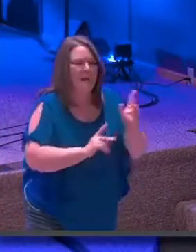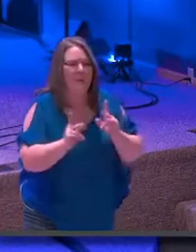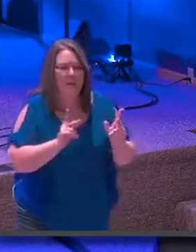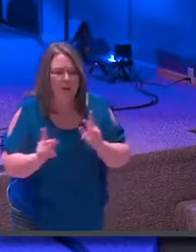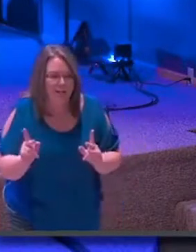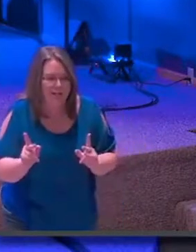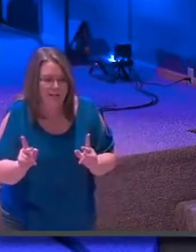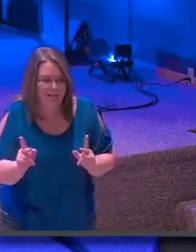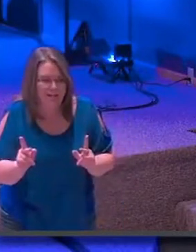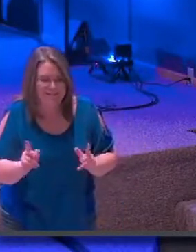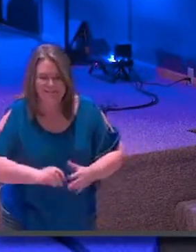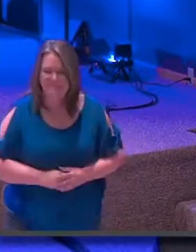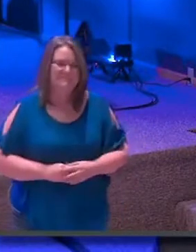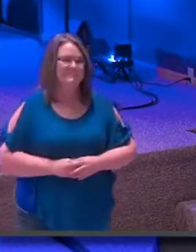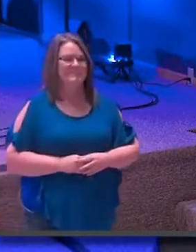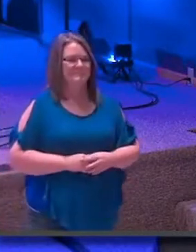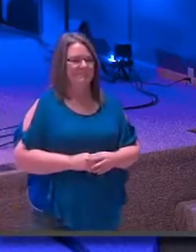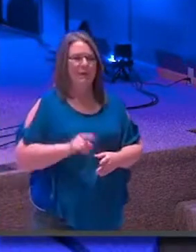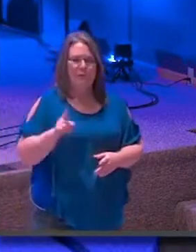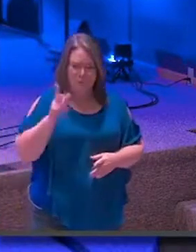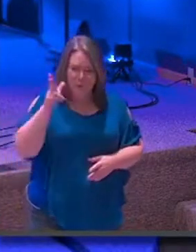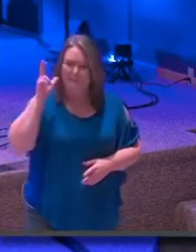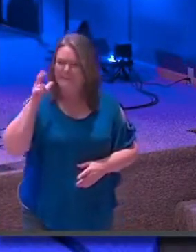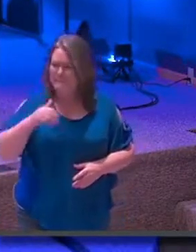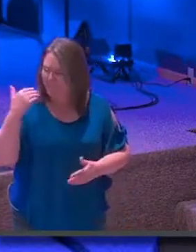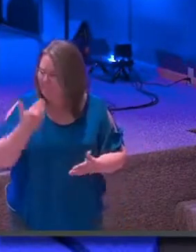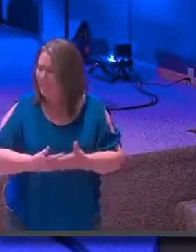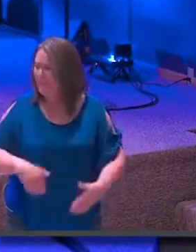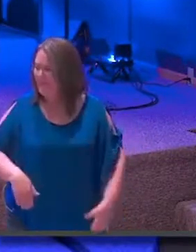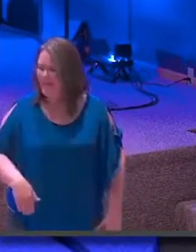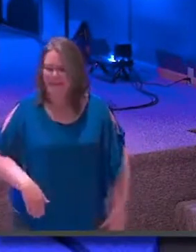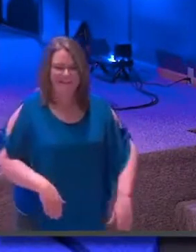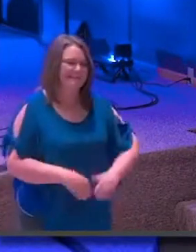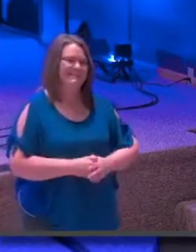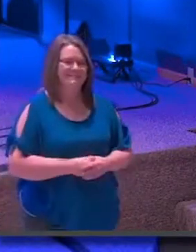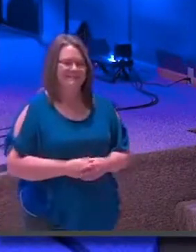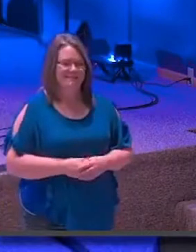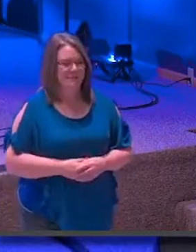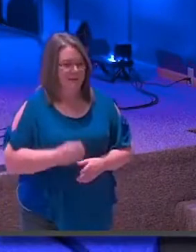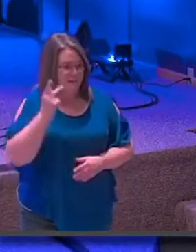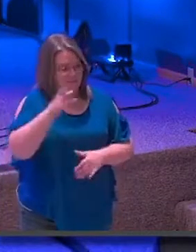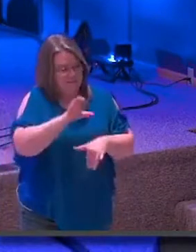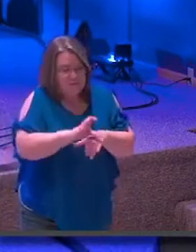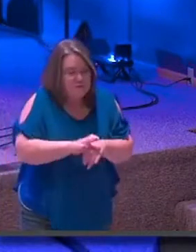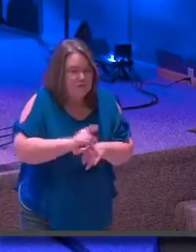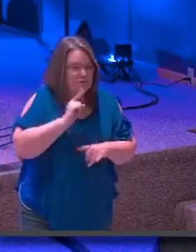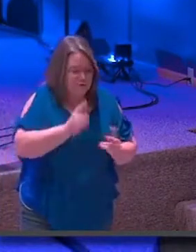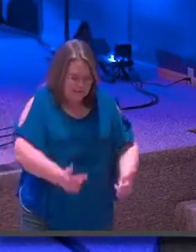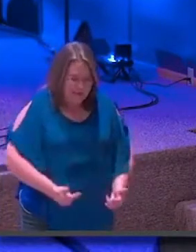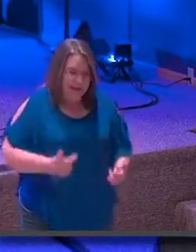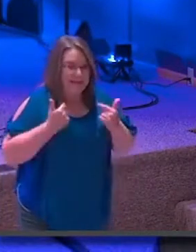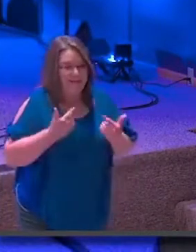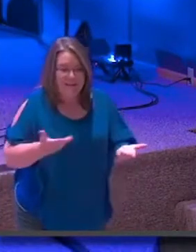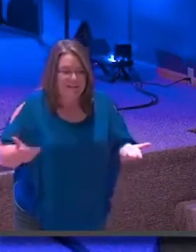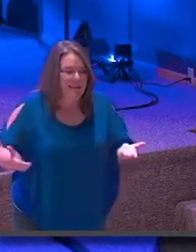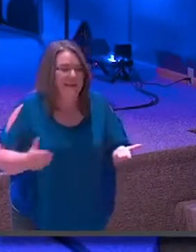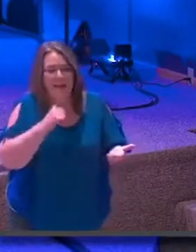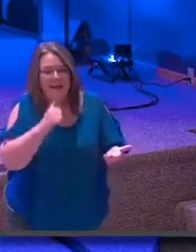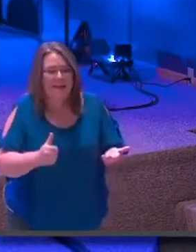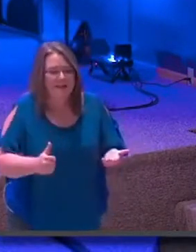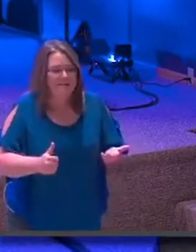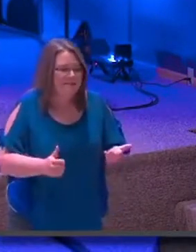Oh, you're listening. That's good. You see, the church is a living thing. It's not a static